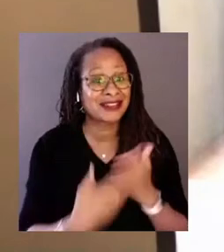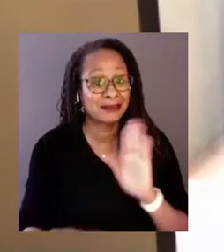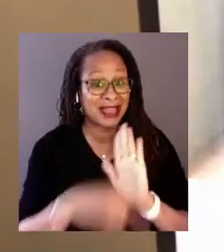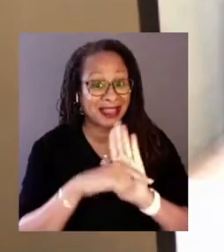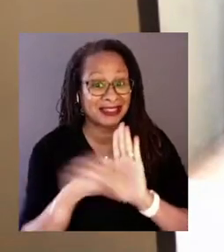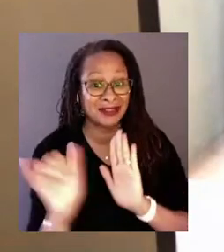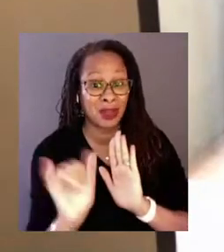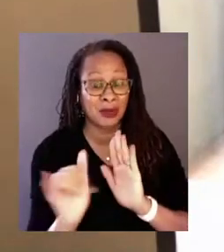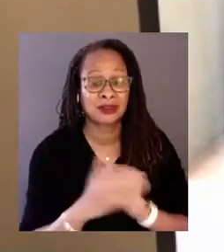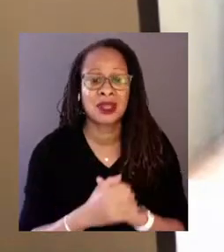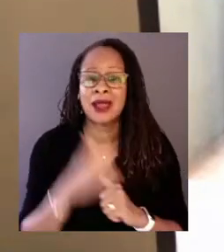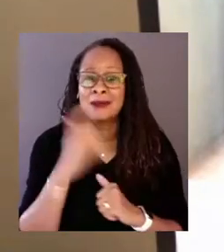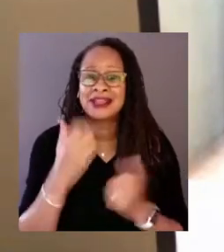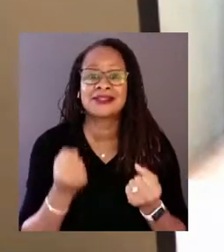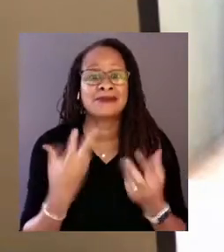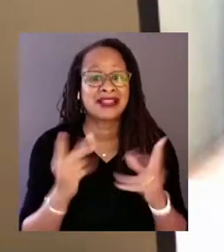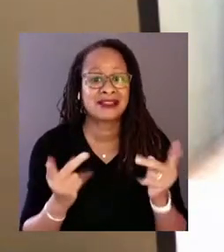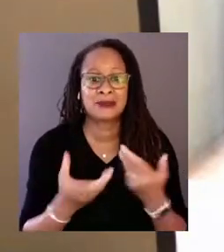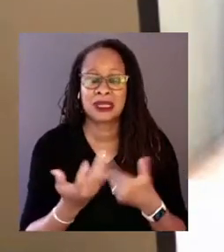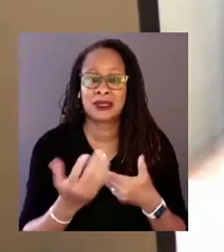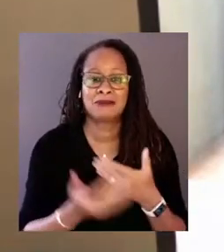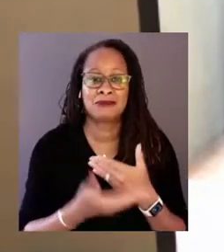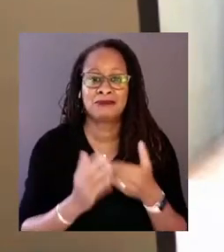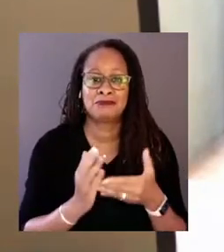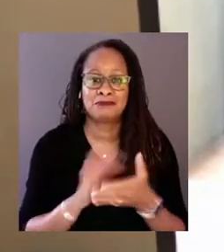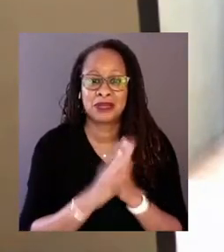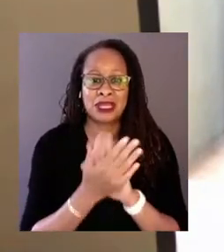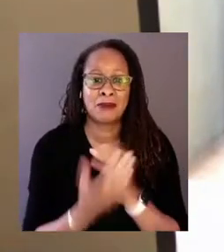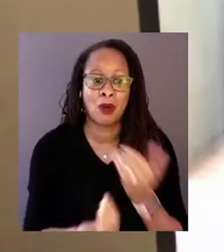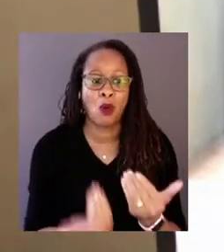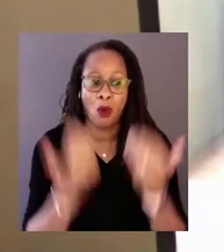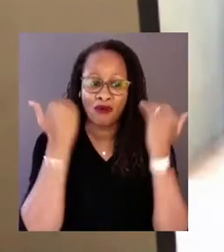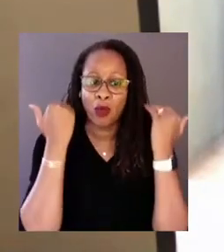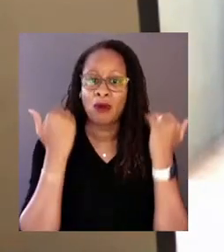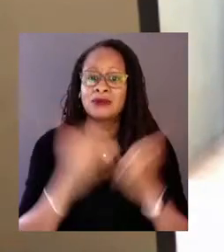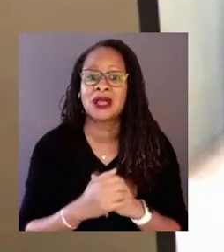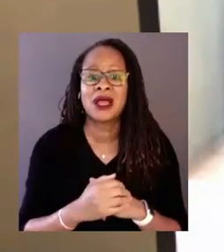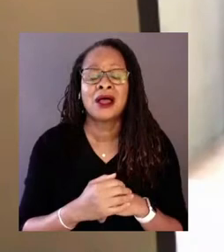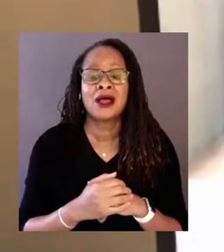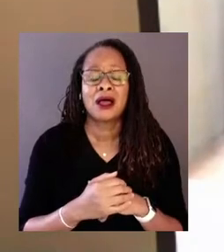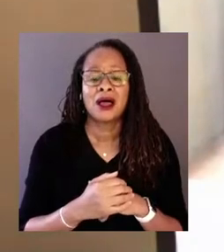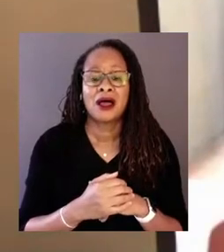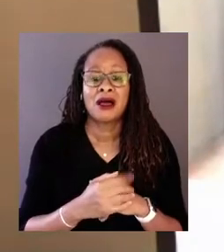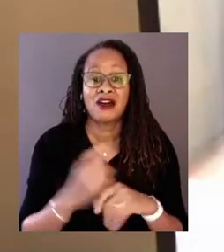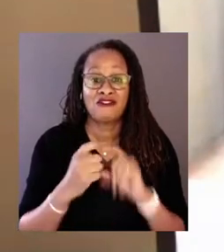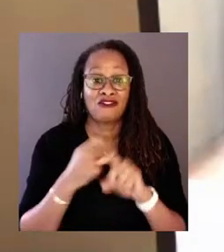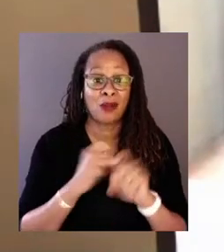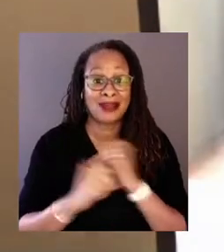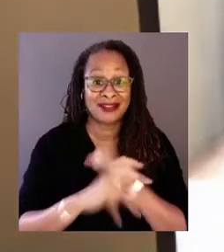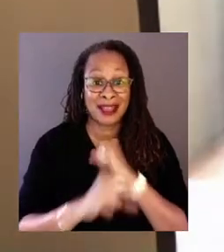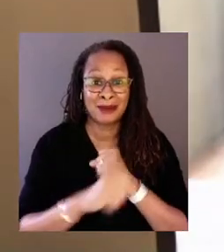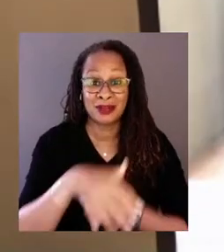got overcrowded. Yeah. But the best thing, and I'm just saying from a campaign standpoint, I didn't have to worry about